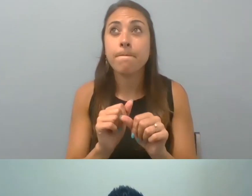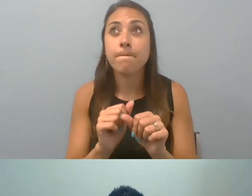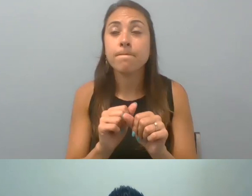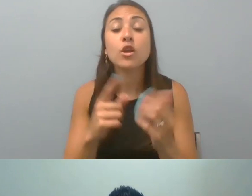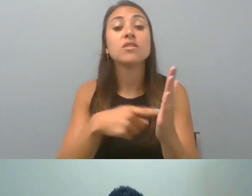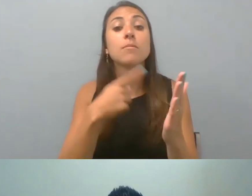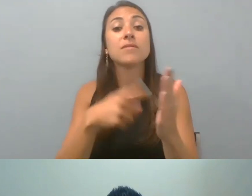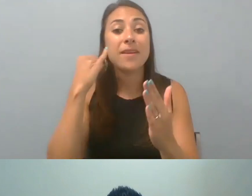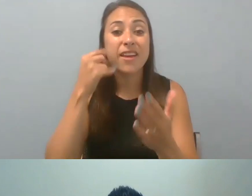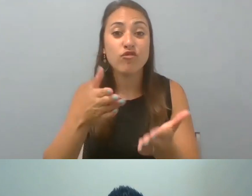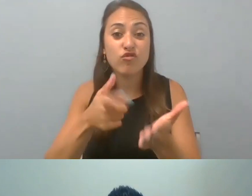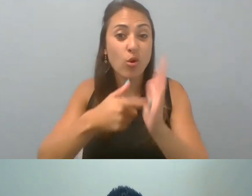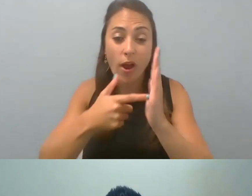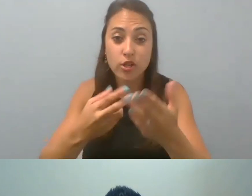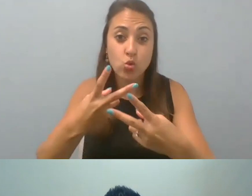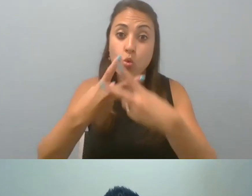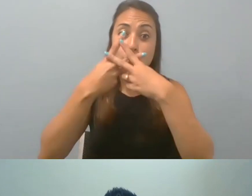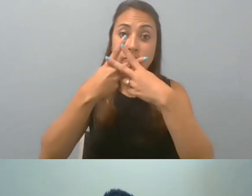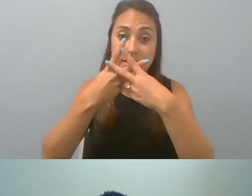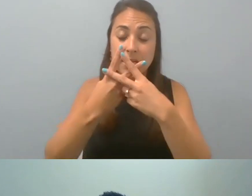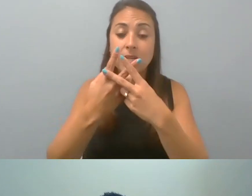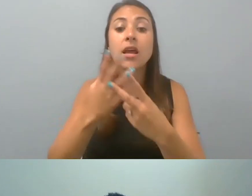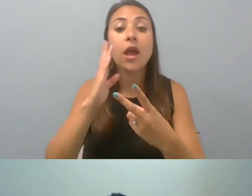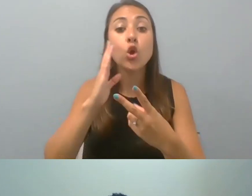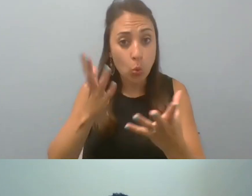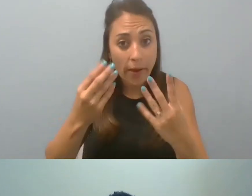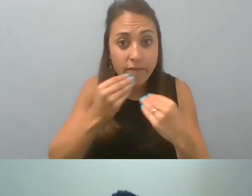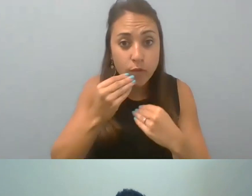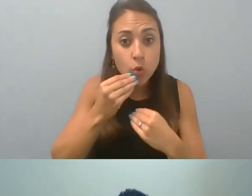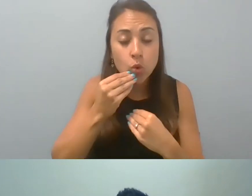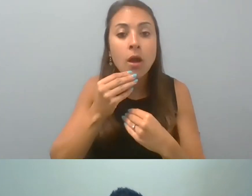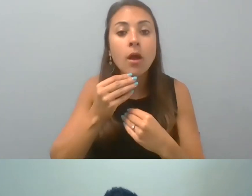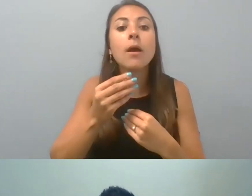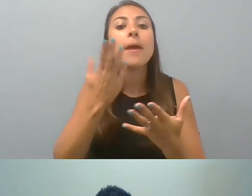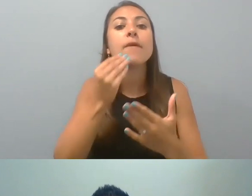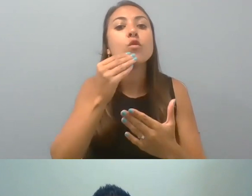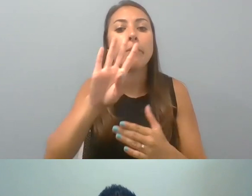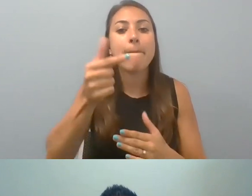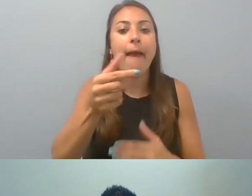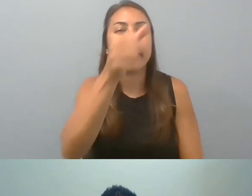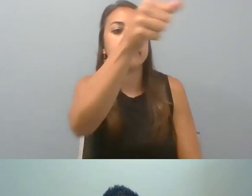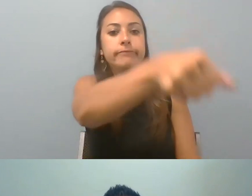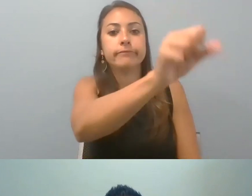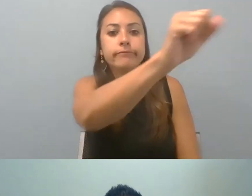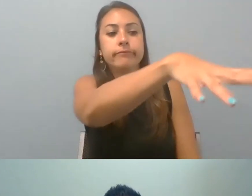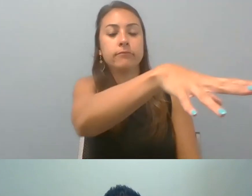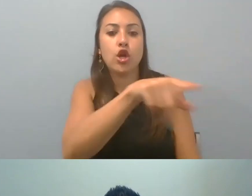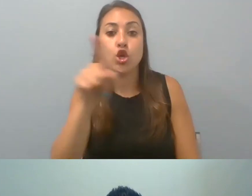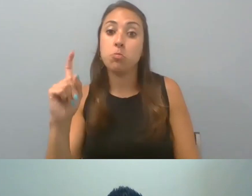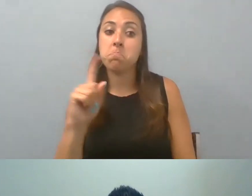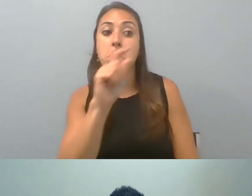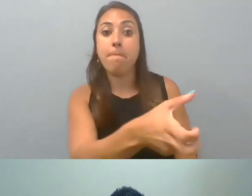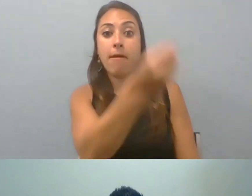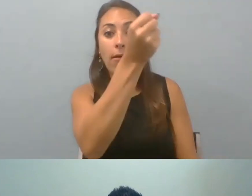you're quarantined for a different reason and you aren't able to leave your room, then dining services is doing deliveries. But either way, when you check